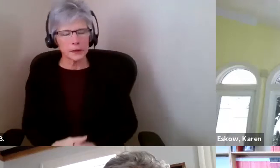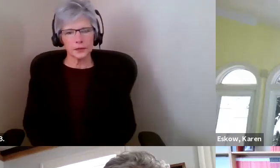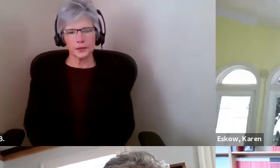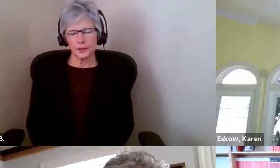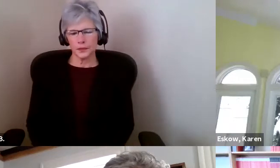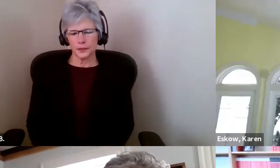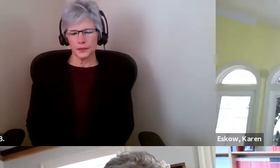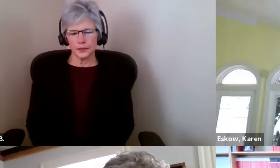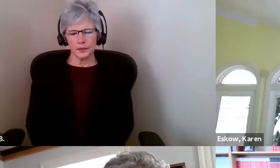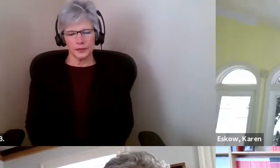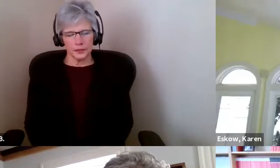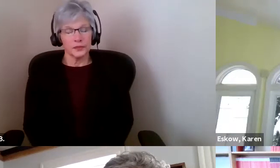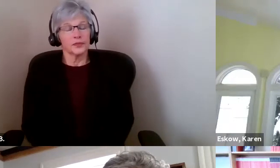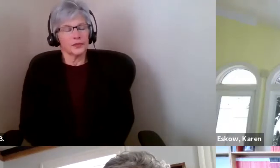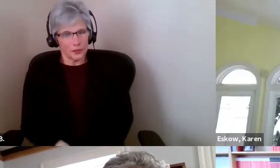Okay, wow, thanks.